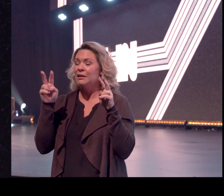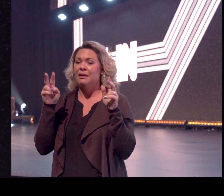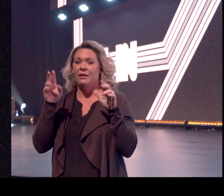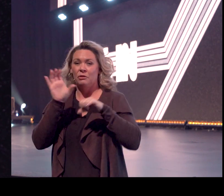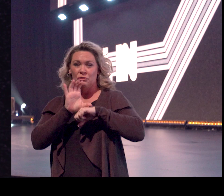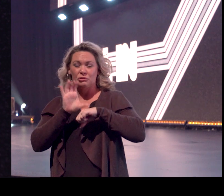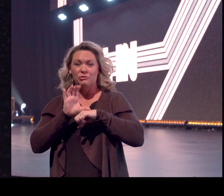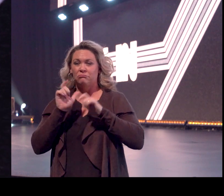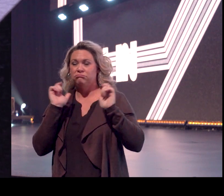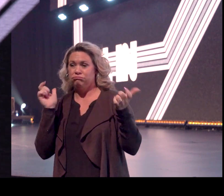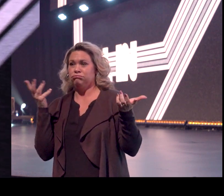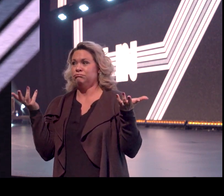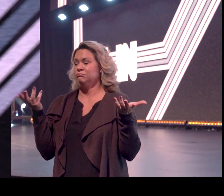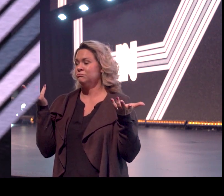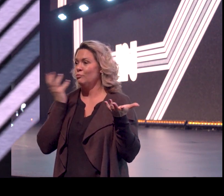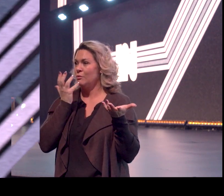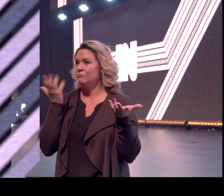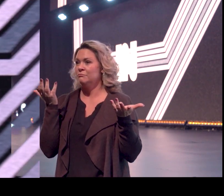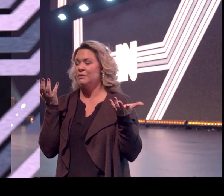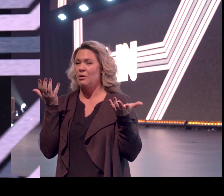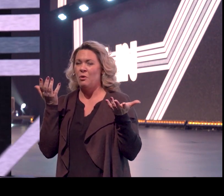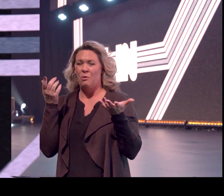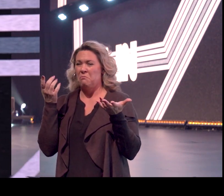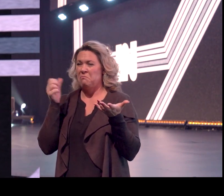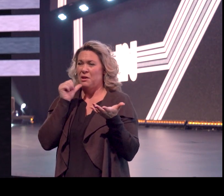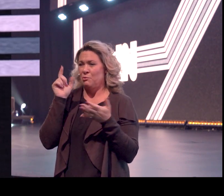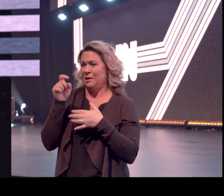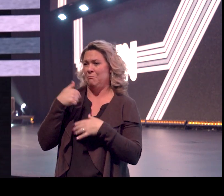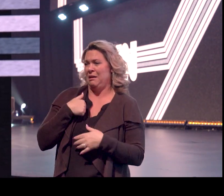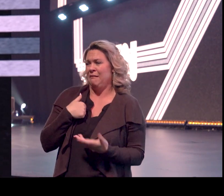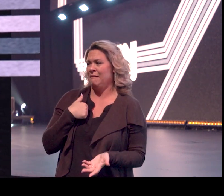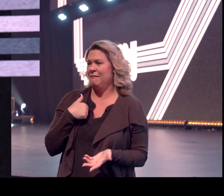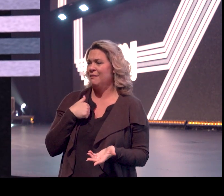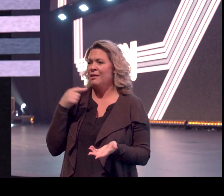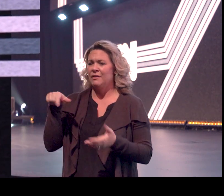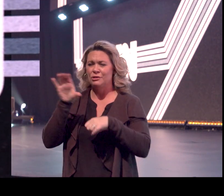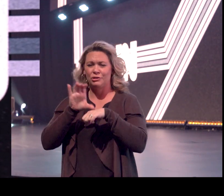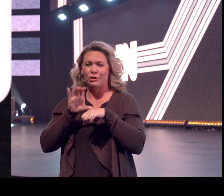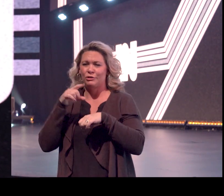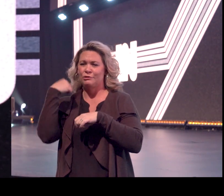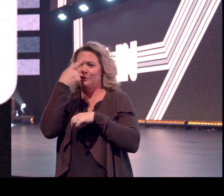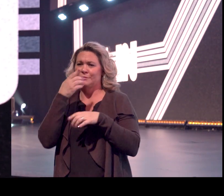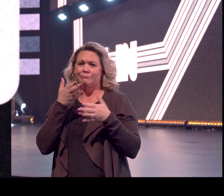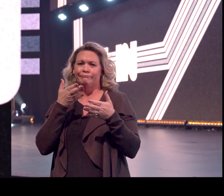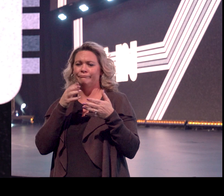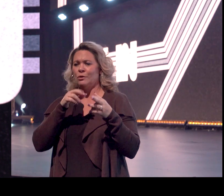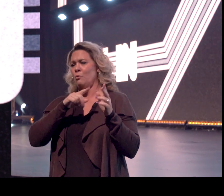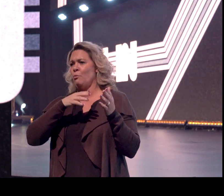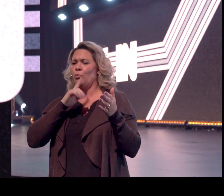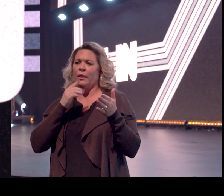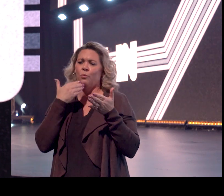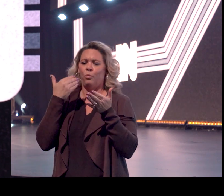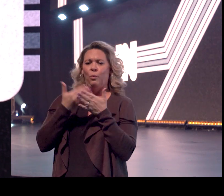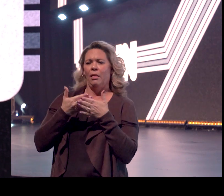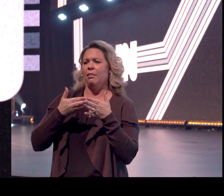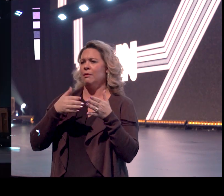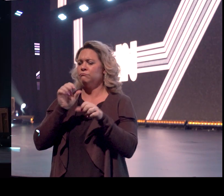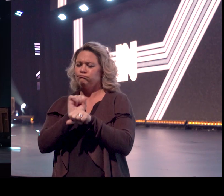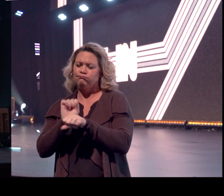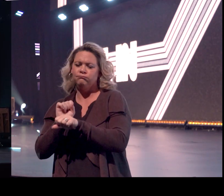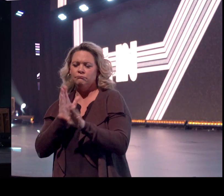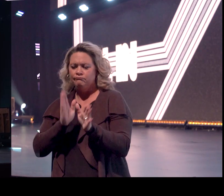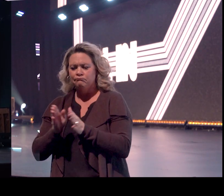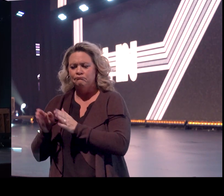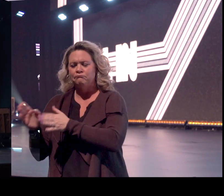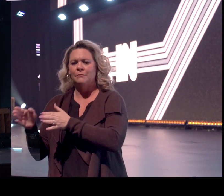you, you look around this church and here's what you think. What would they need me for? I mean, this thing looks like a well-oiled machine. I've heard people